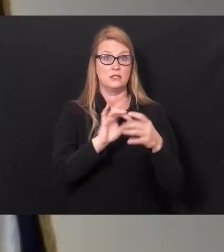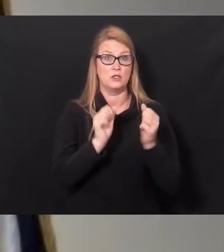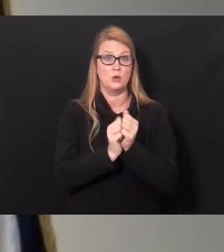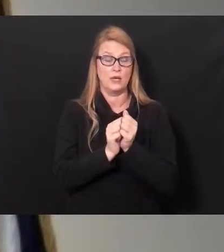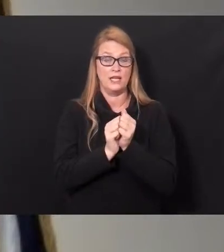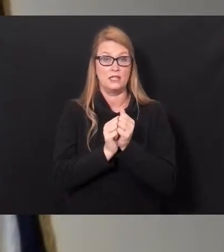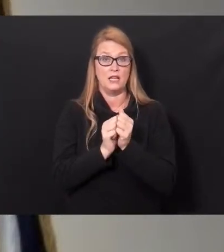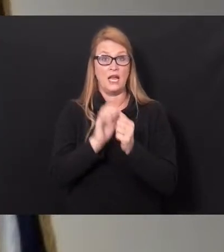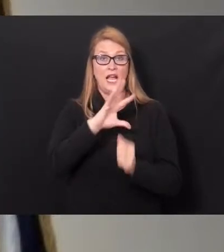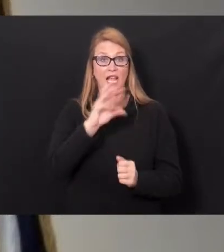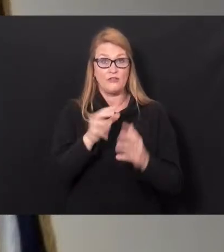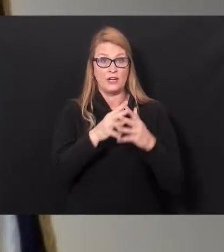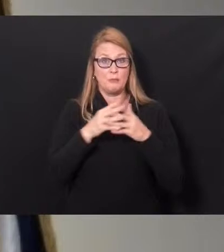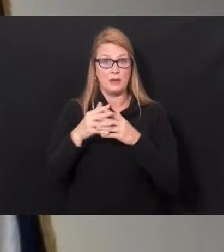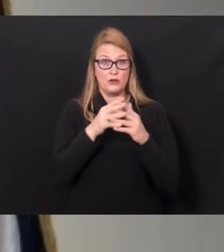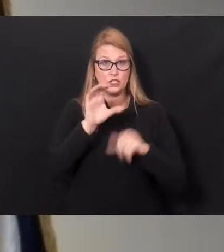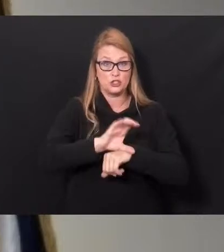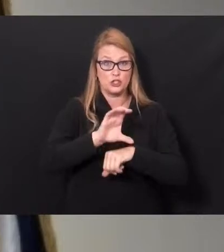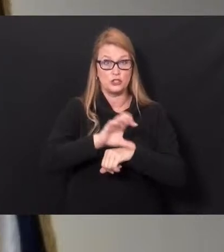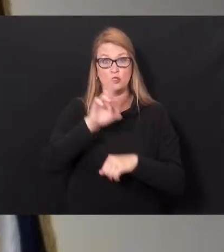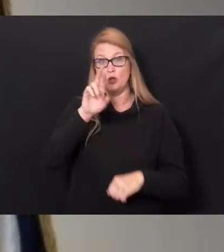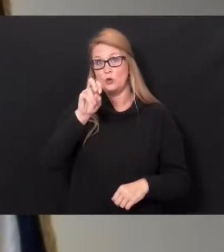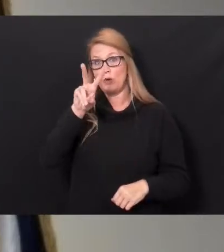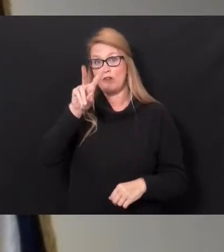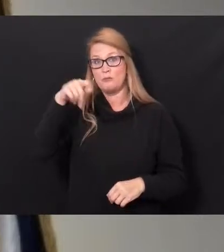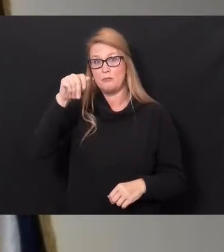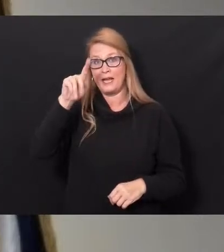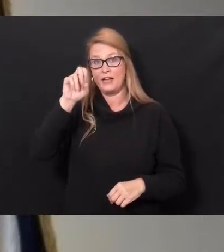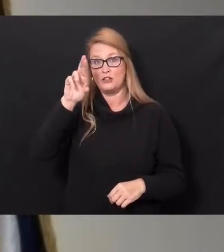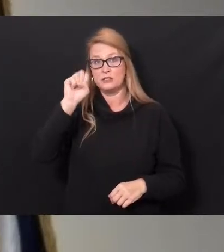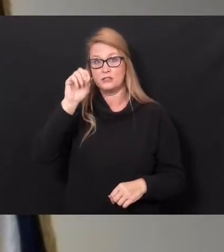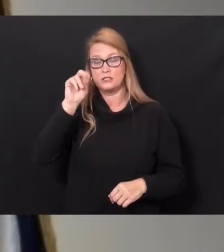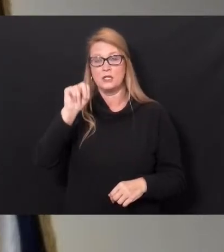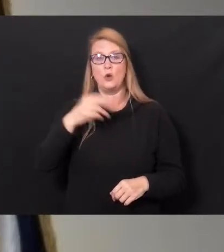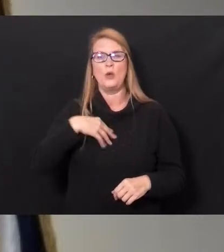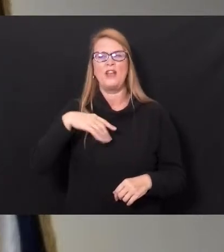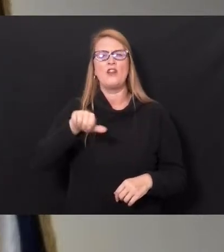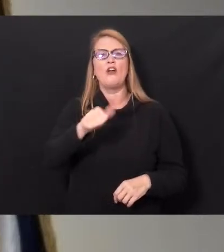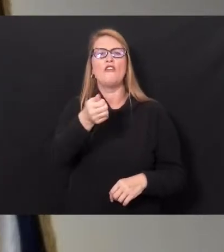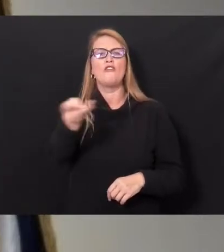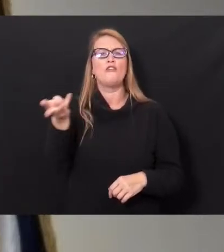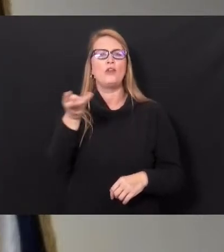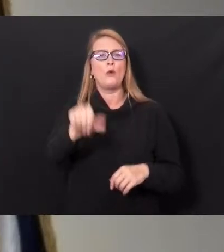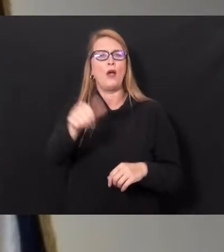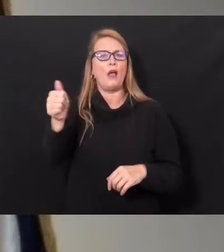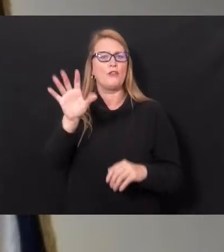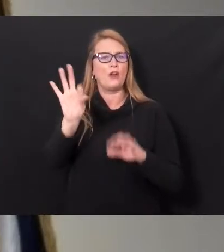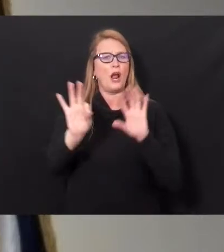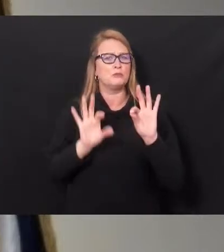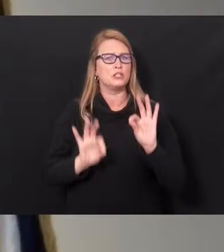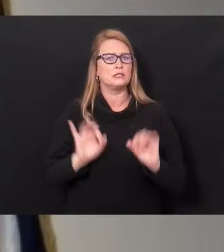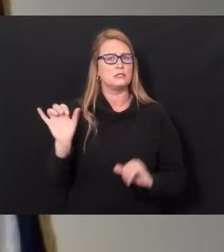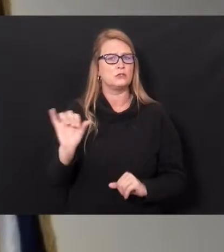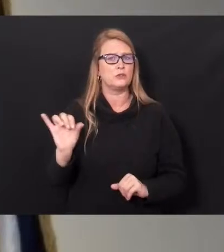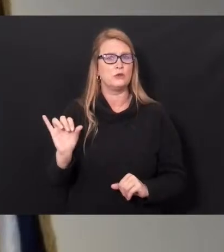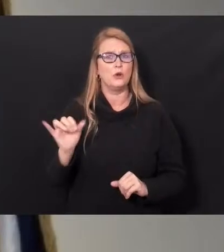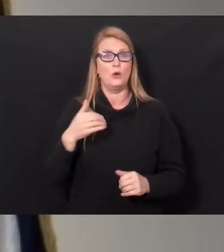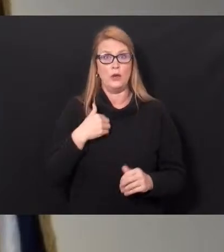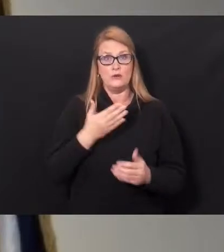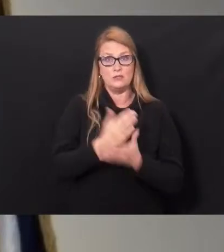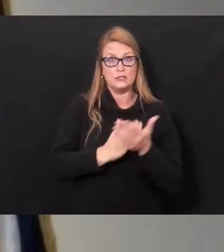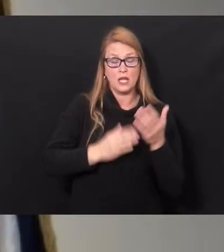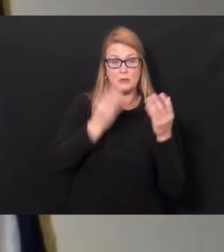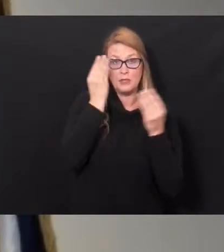and Reverend Patterson. We're also looking at some other options right now. We have information that